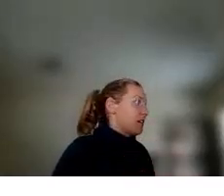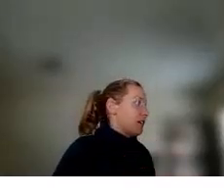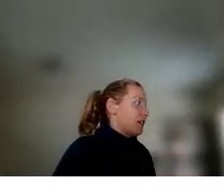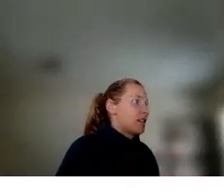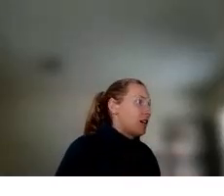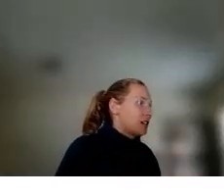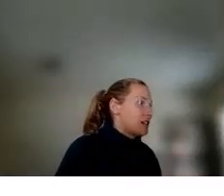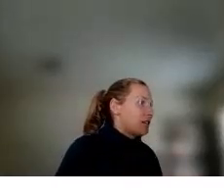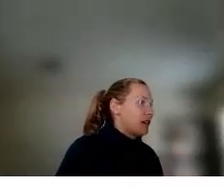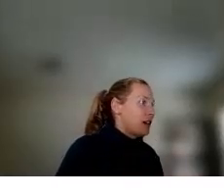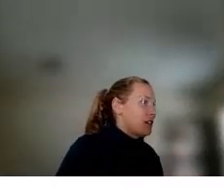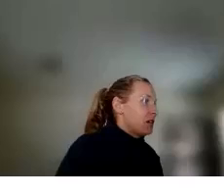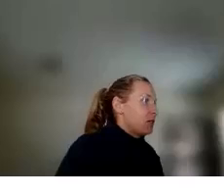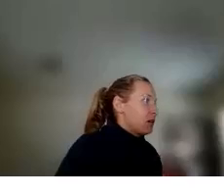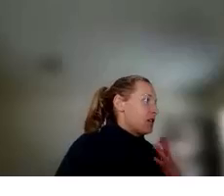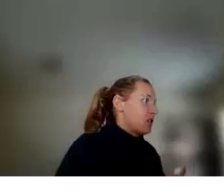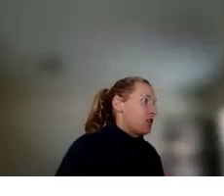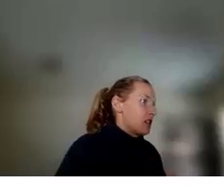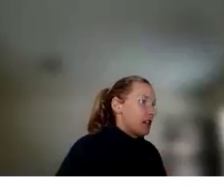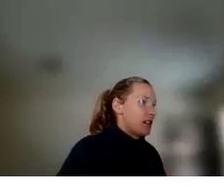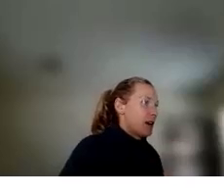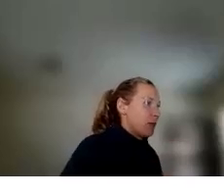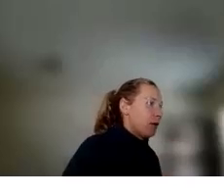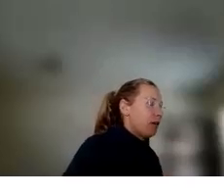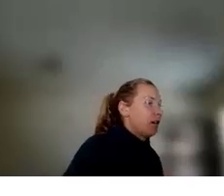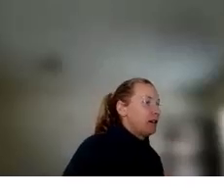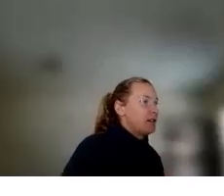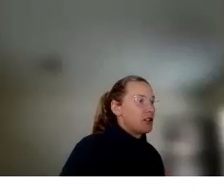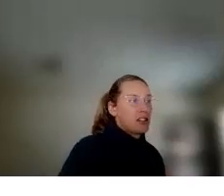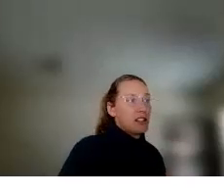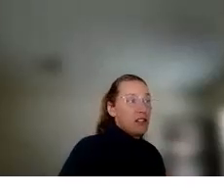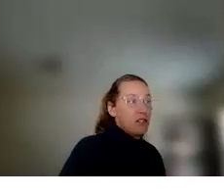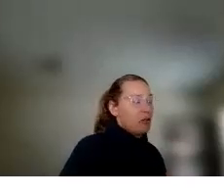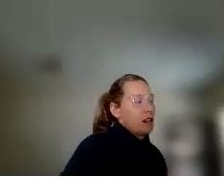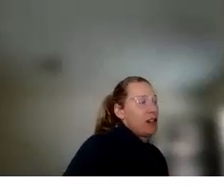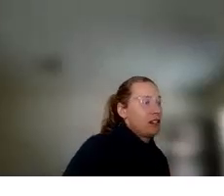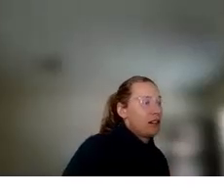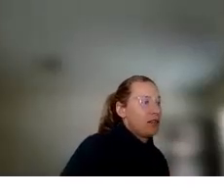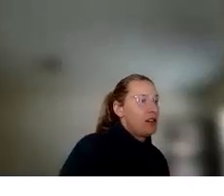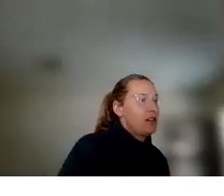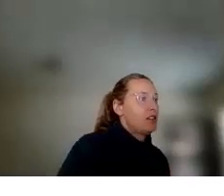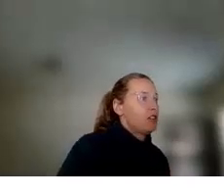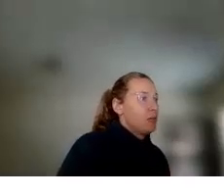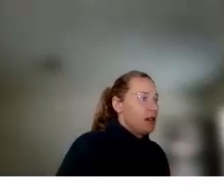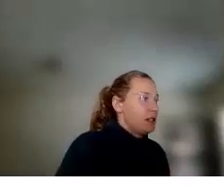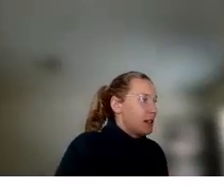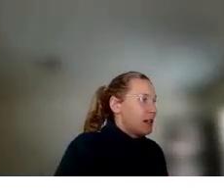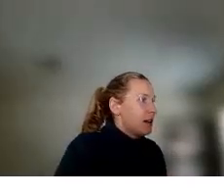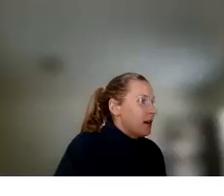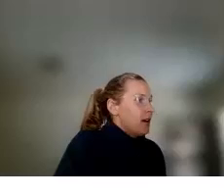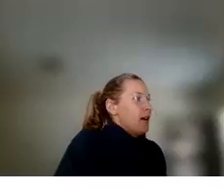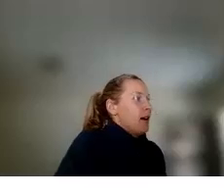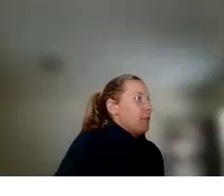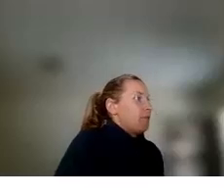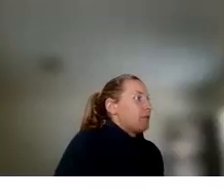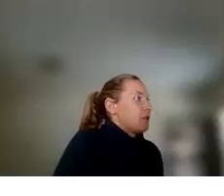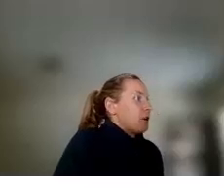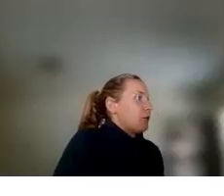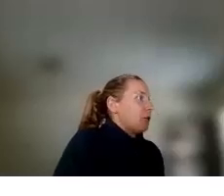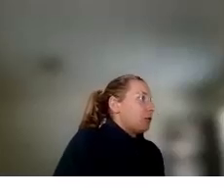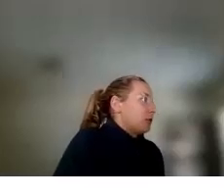Again, this is not an exhaustive list, but it's just an example and just to give you an idea of the needs you may see.